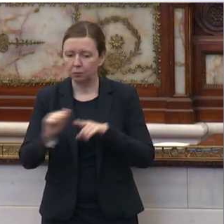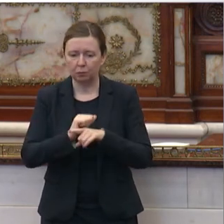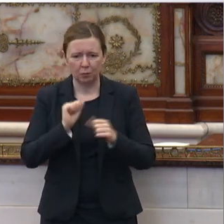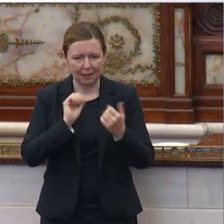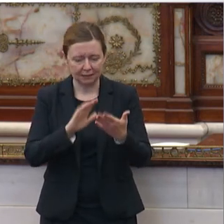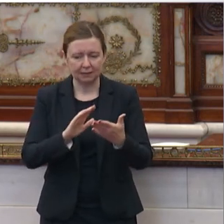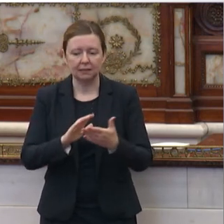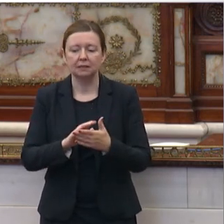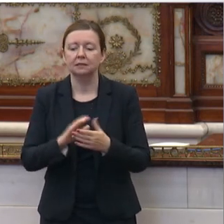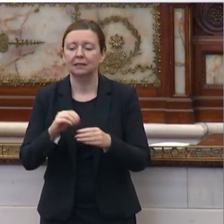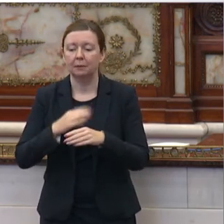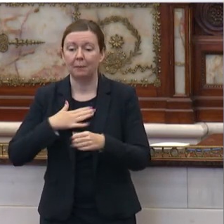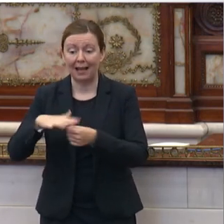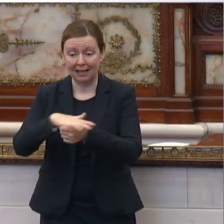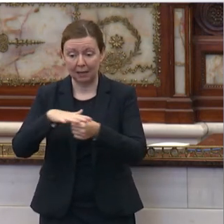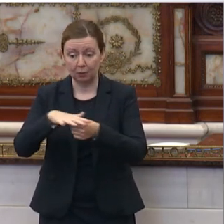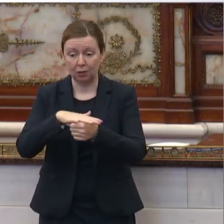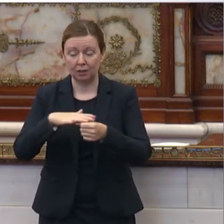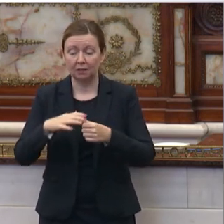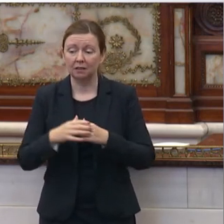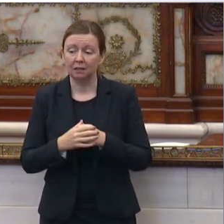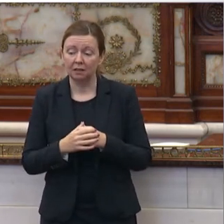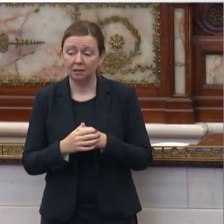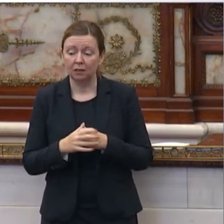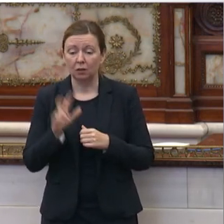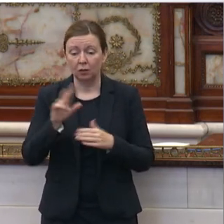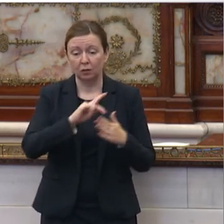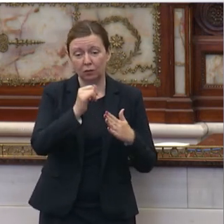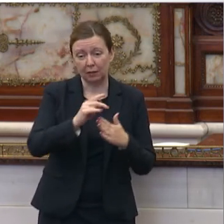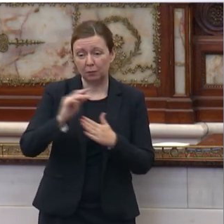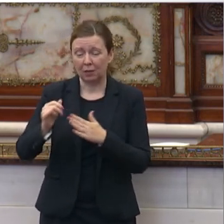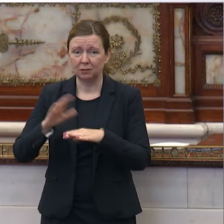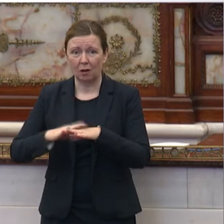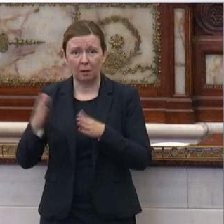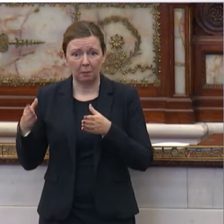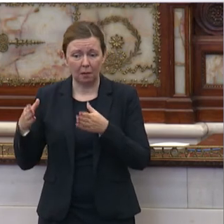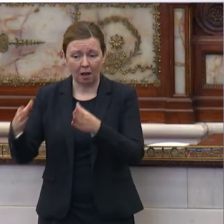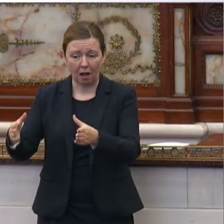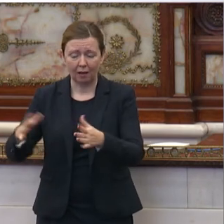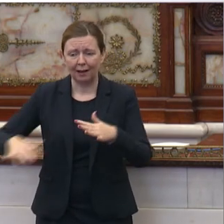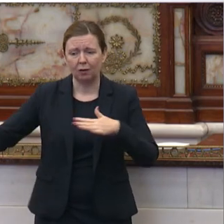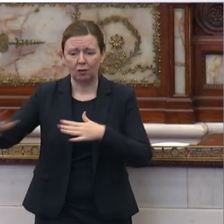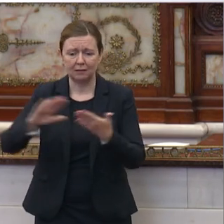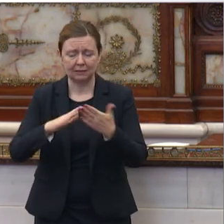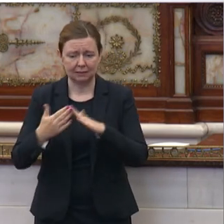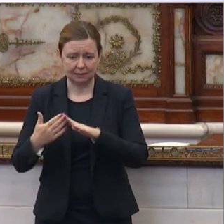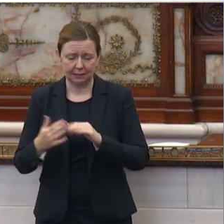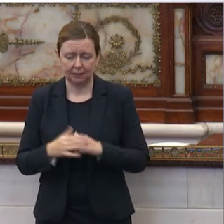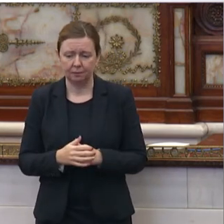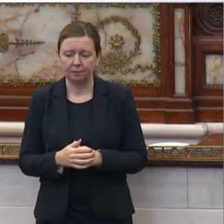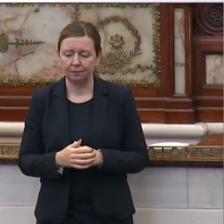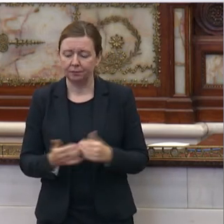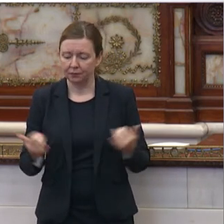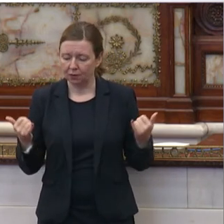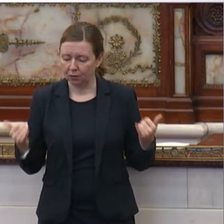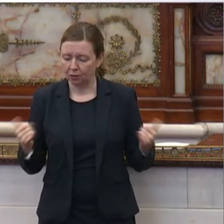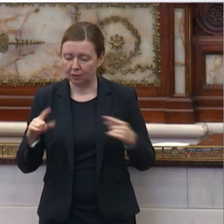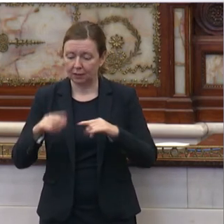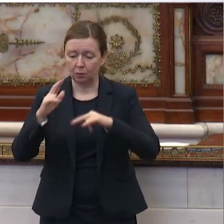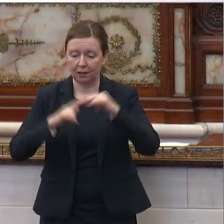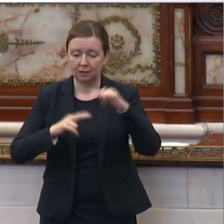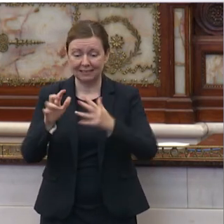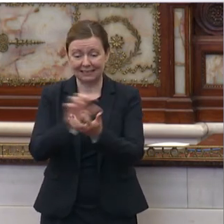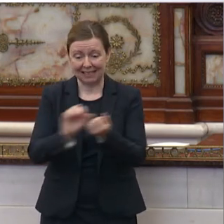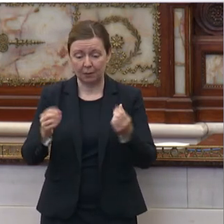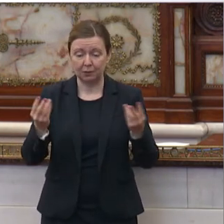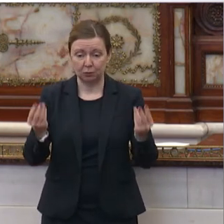endemic in my neighborhood, where there's 2 or 3 projects on every block and across the city too. Currently, when construction damages the